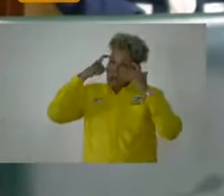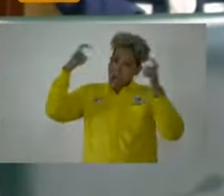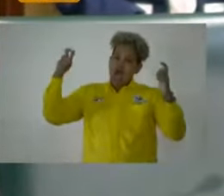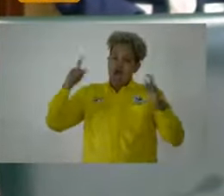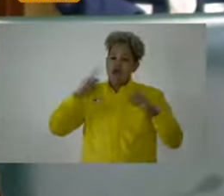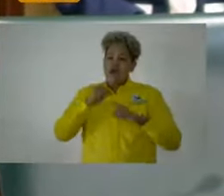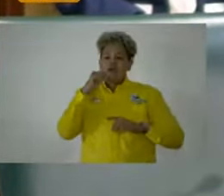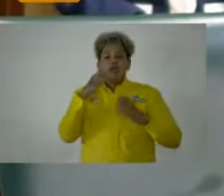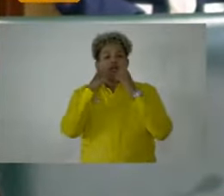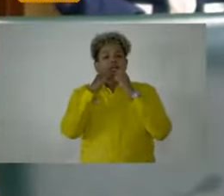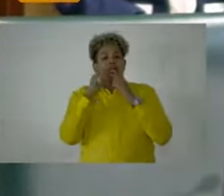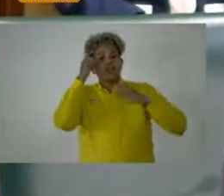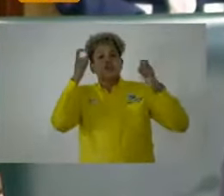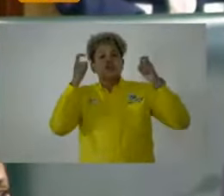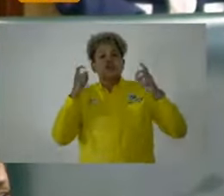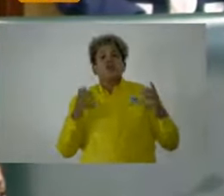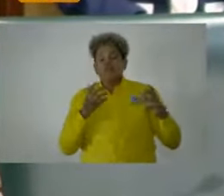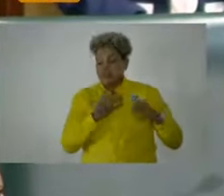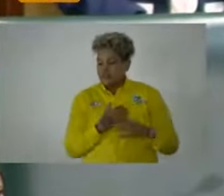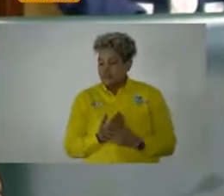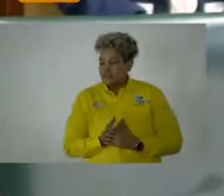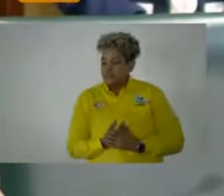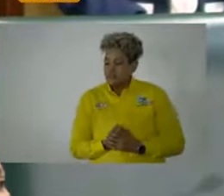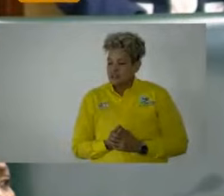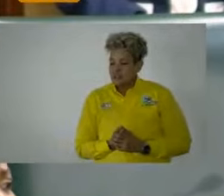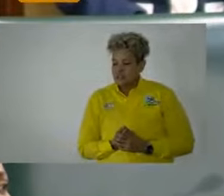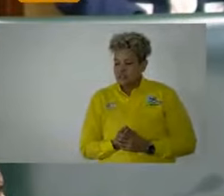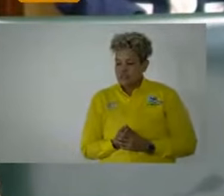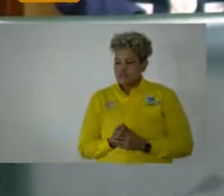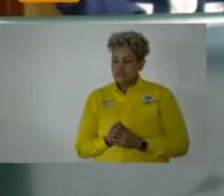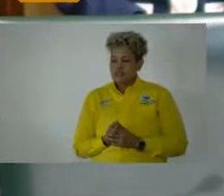and uncaring governance.